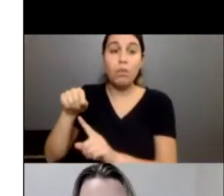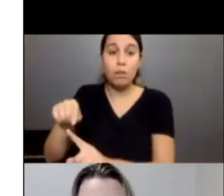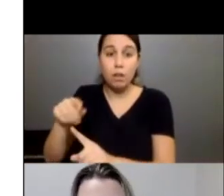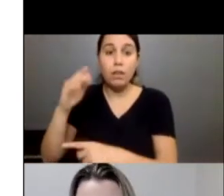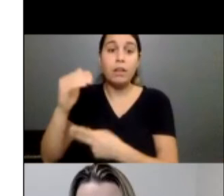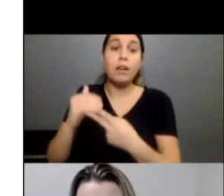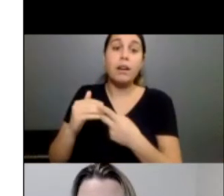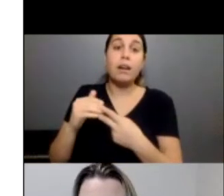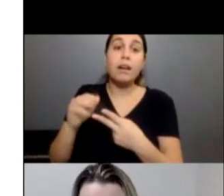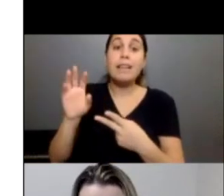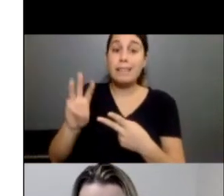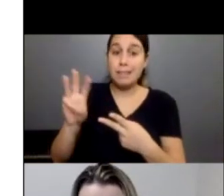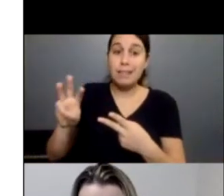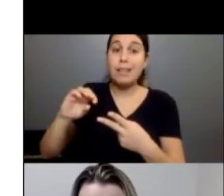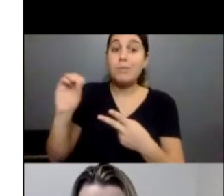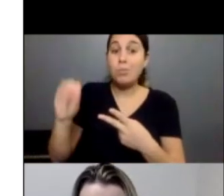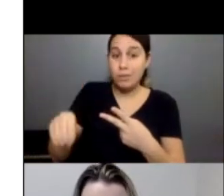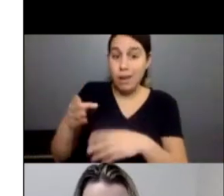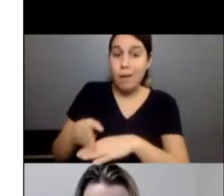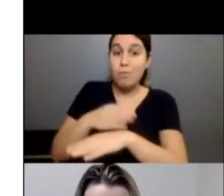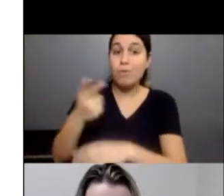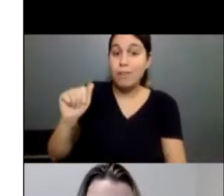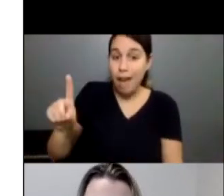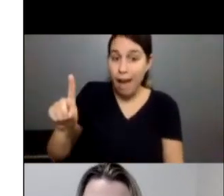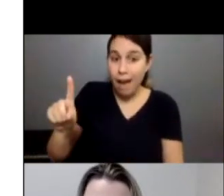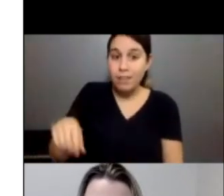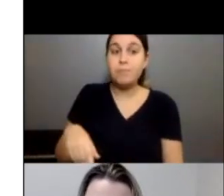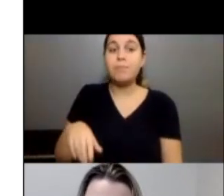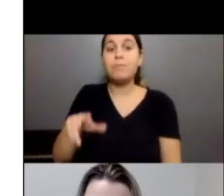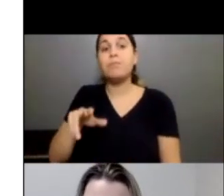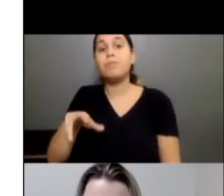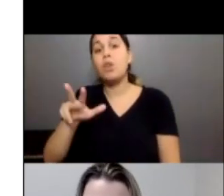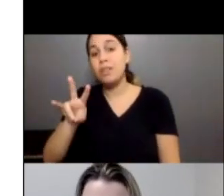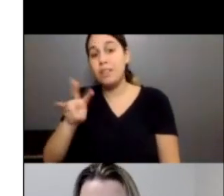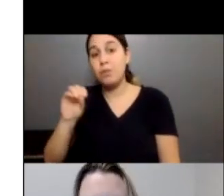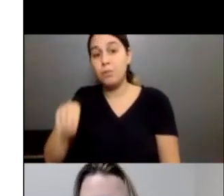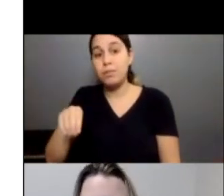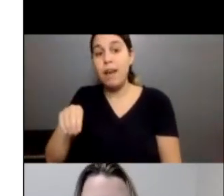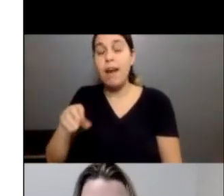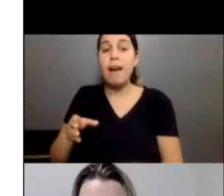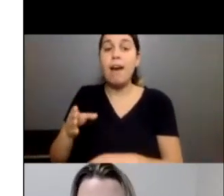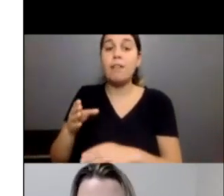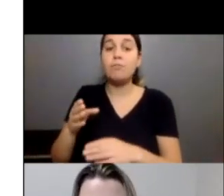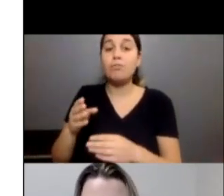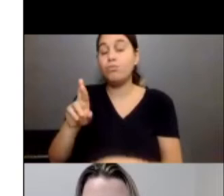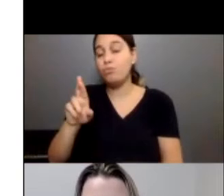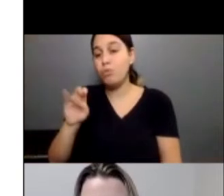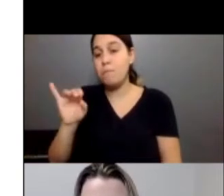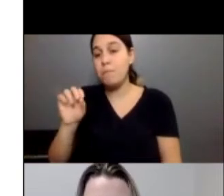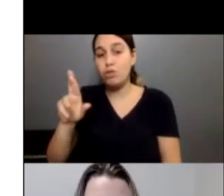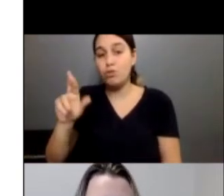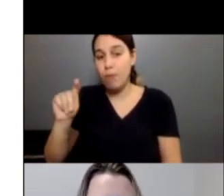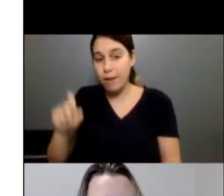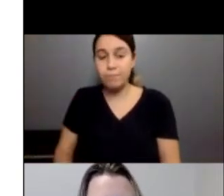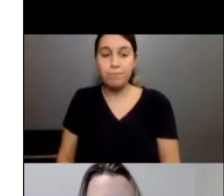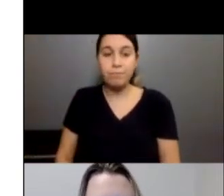66% improvement in GAD scores with 37% remission in anxiety. And improvement in collaborative care is defined as patients whose final